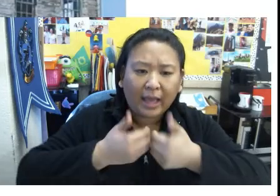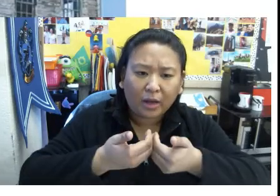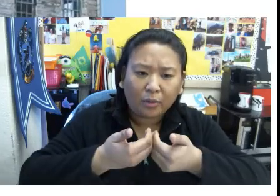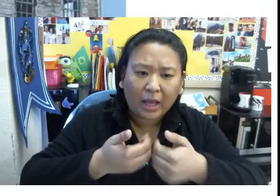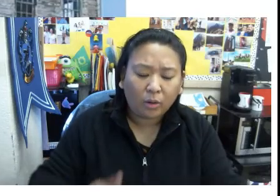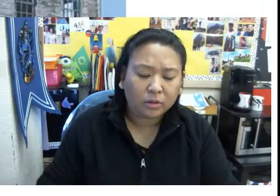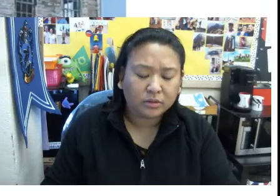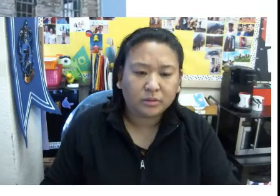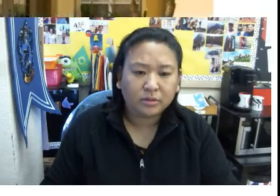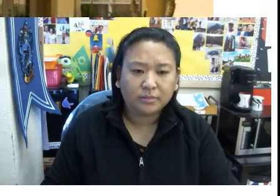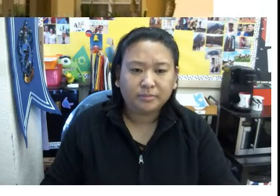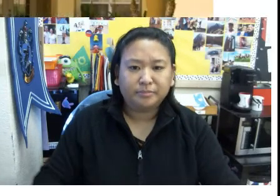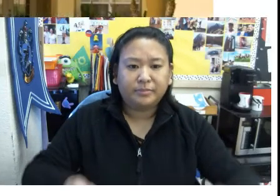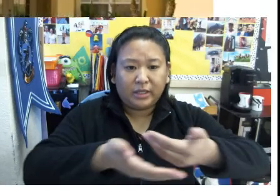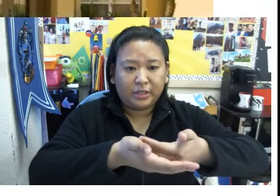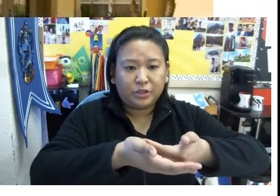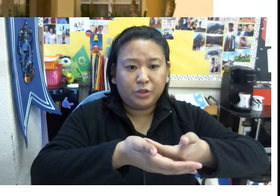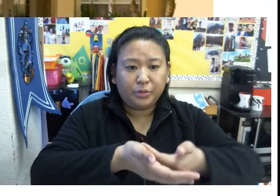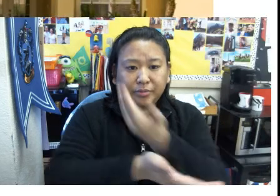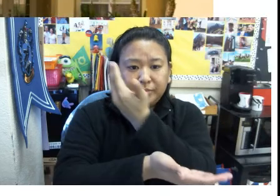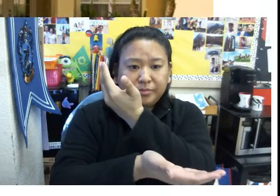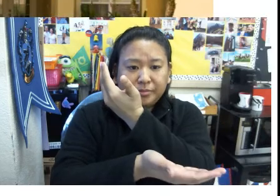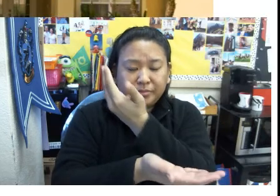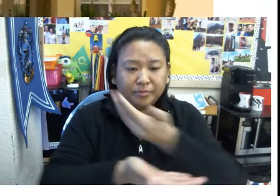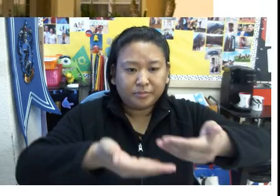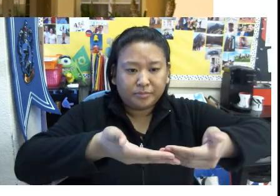Old. How? How old? It's new.